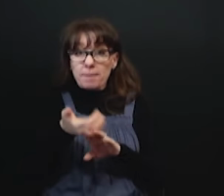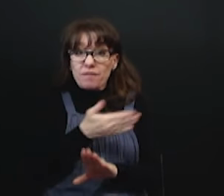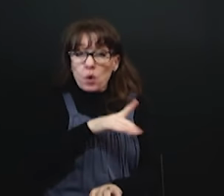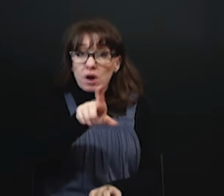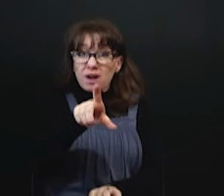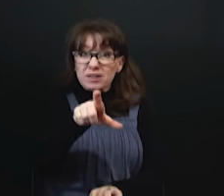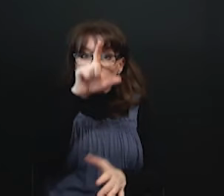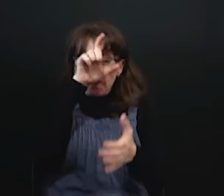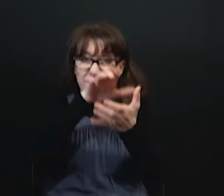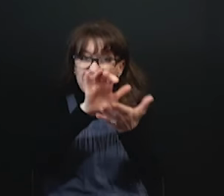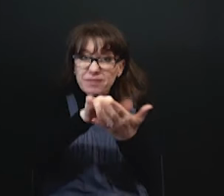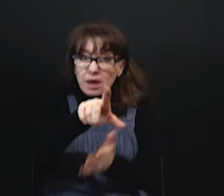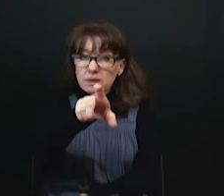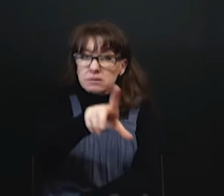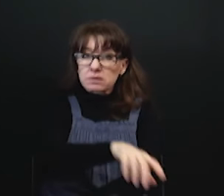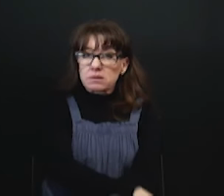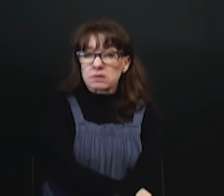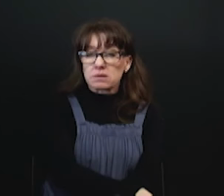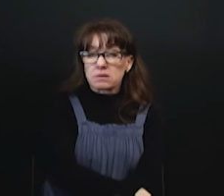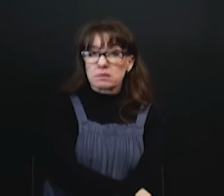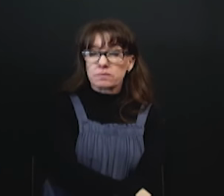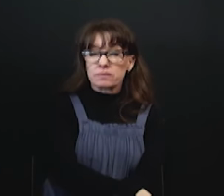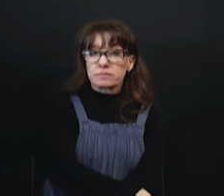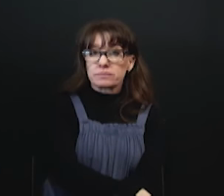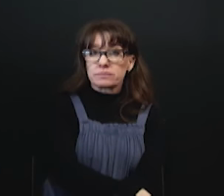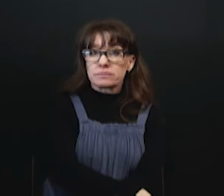Do you believe that?